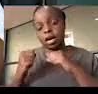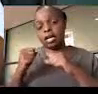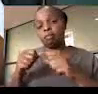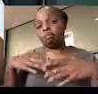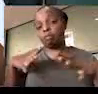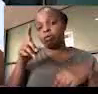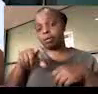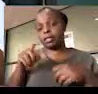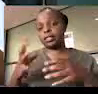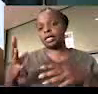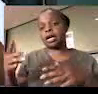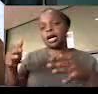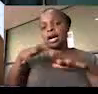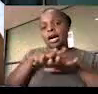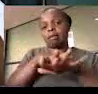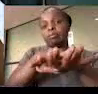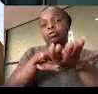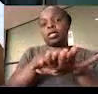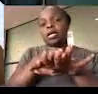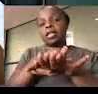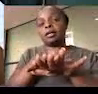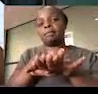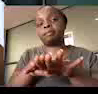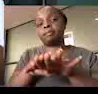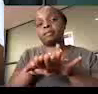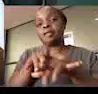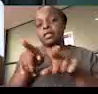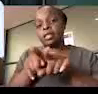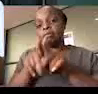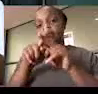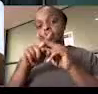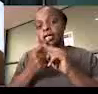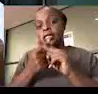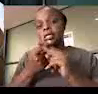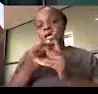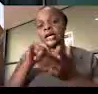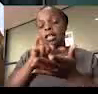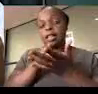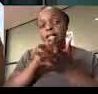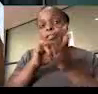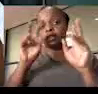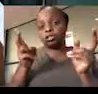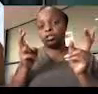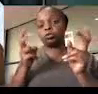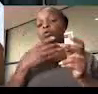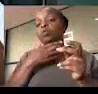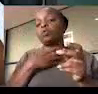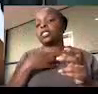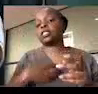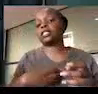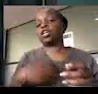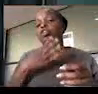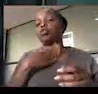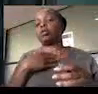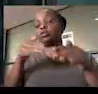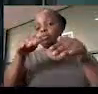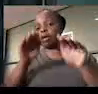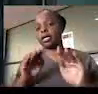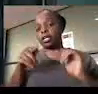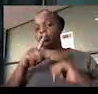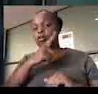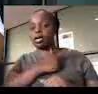you a story whereby he was in this chama. The mother was in this chama, and he was hoping that it was going to work